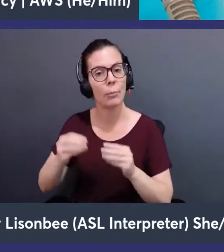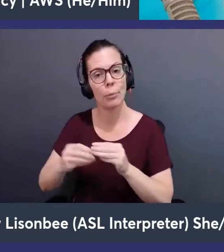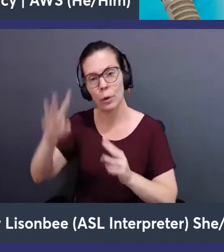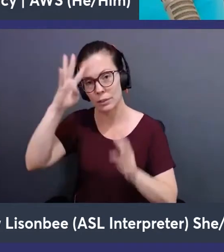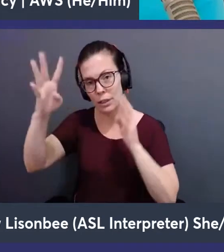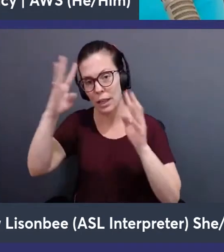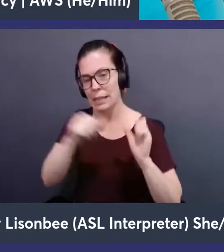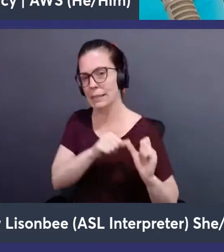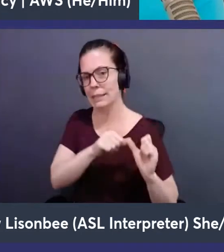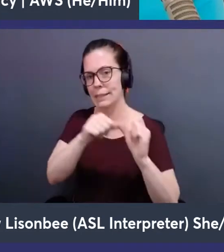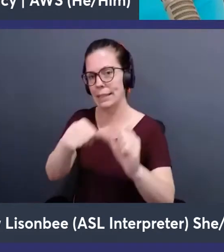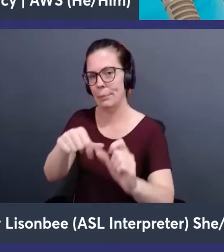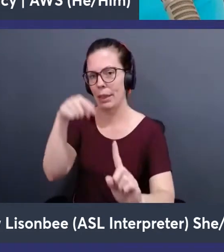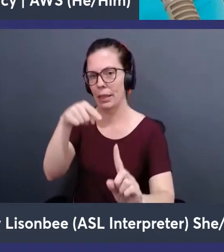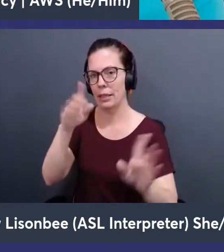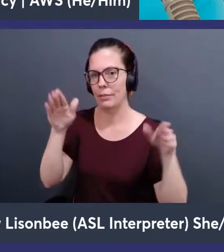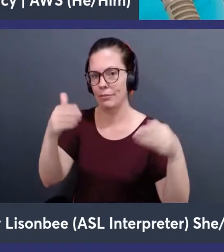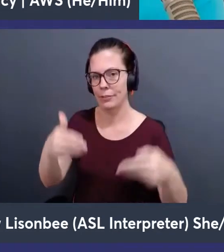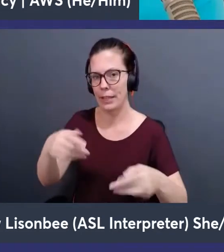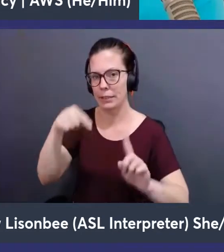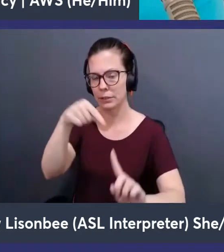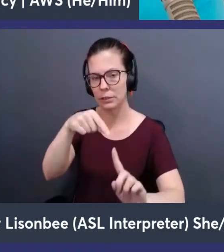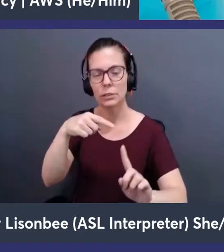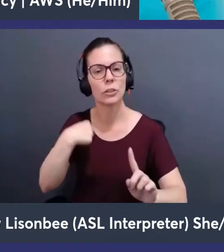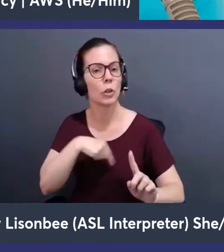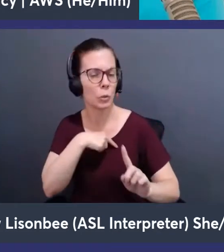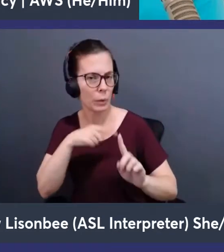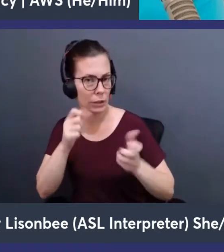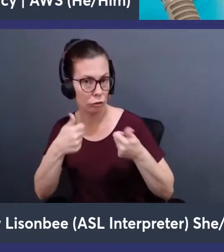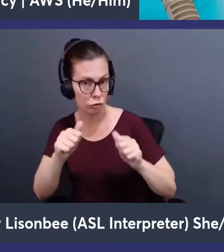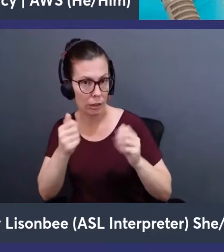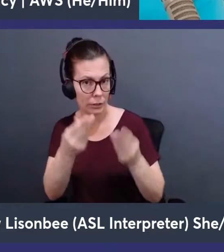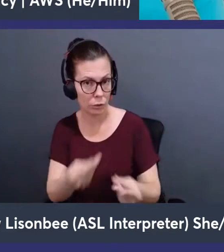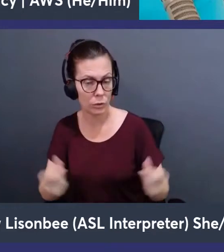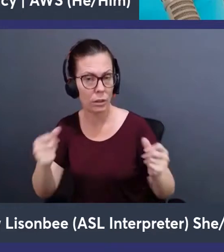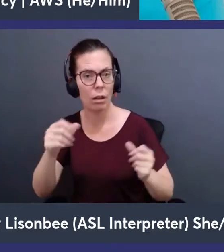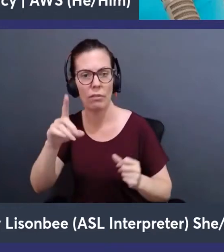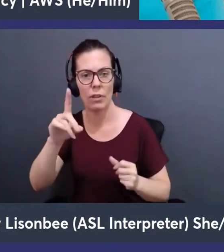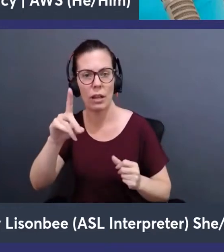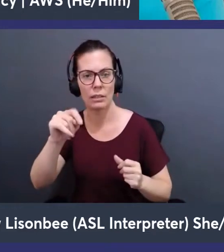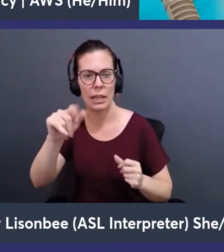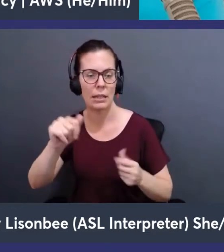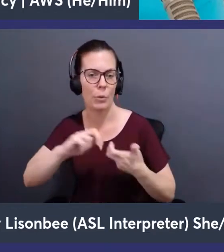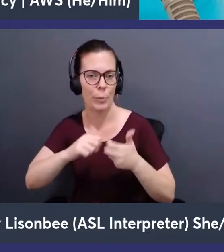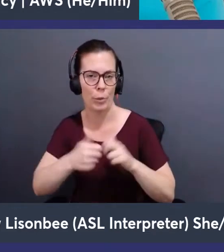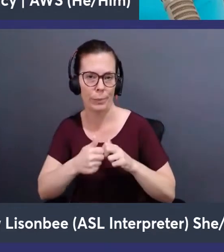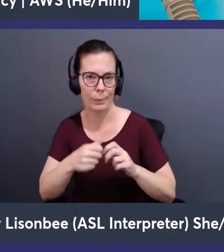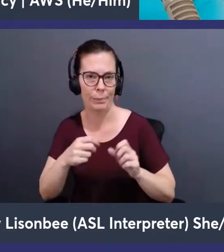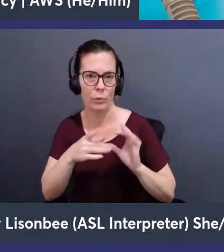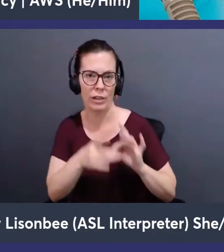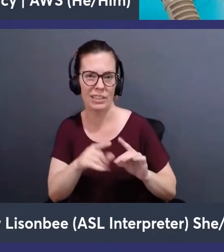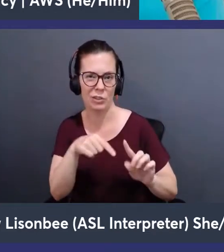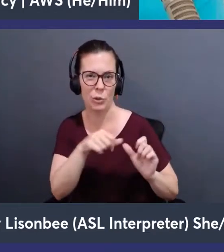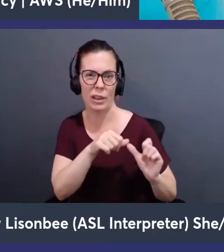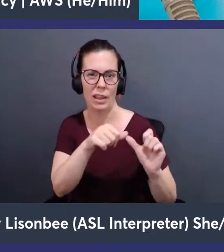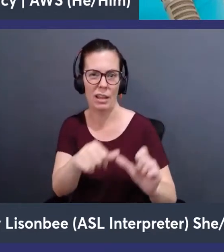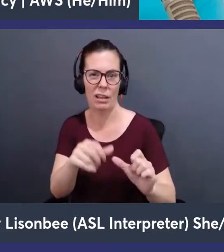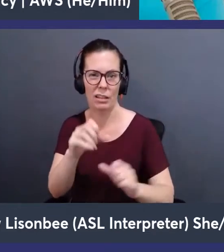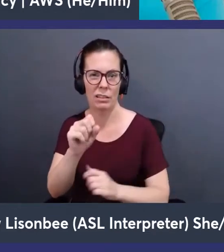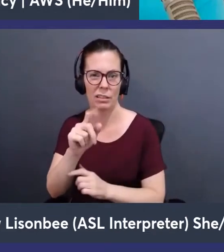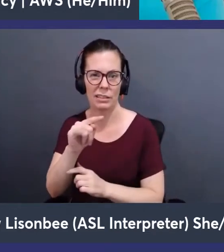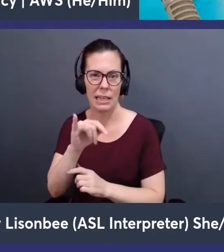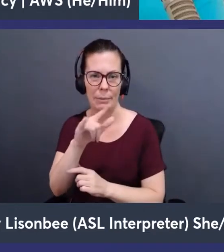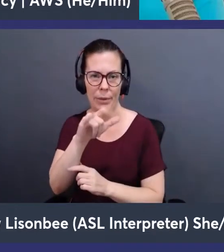sustainability space. So what we are trying to solve is a data problem in sustainability. As part